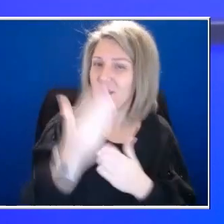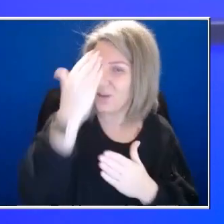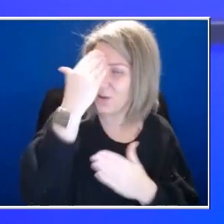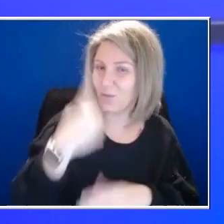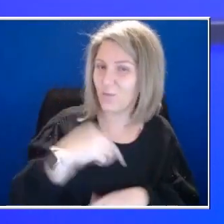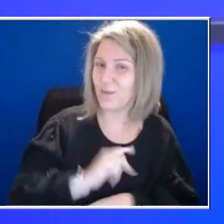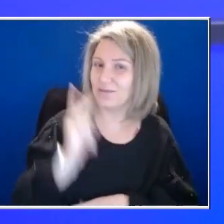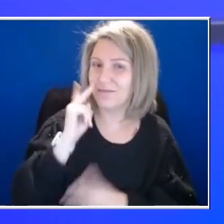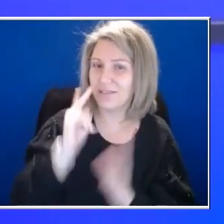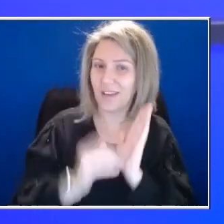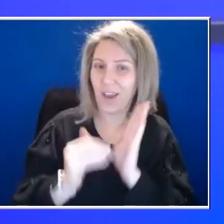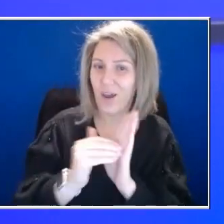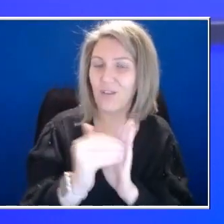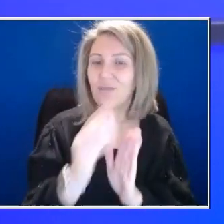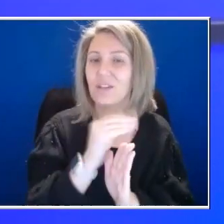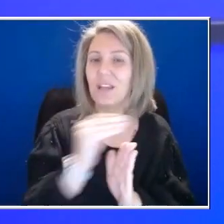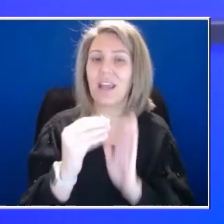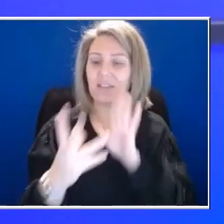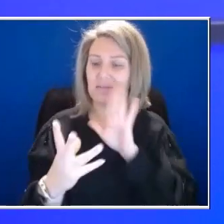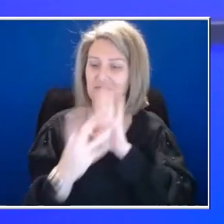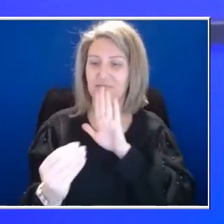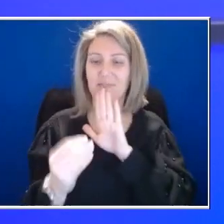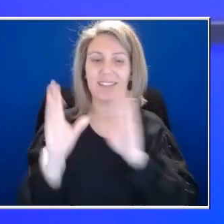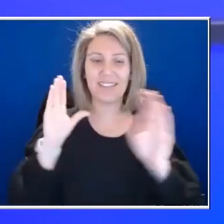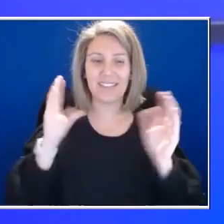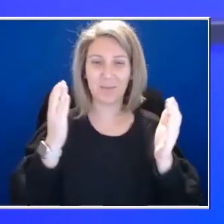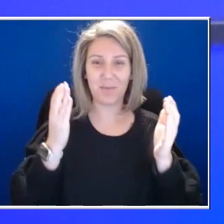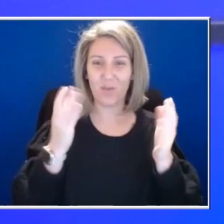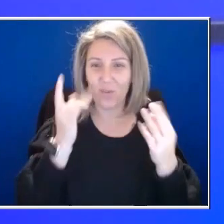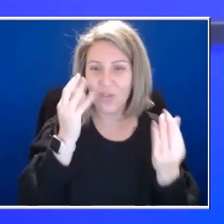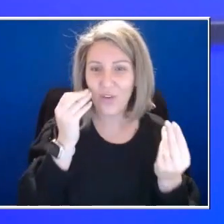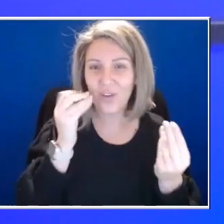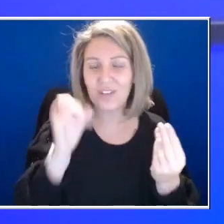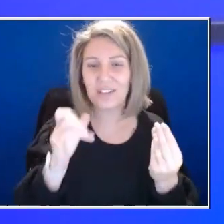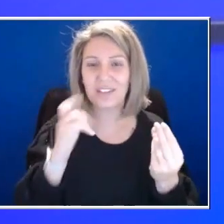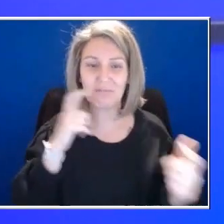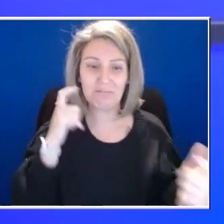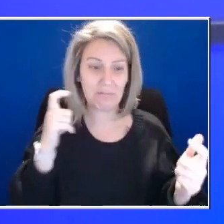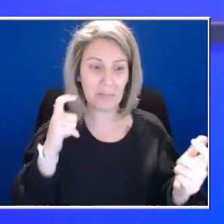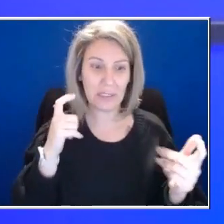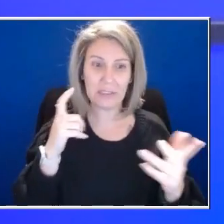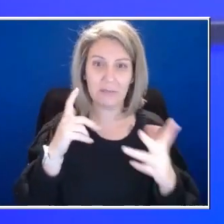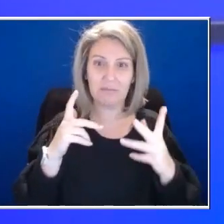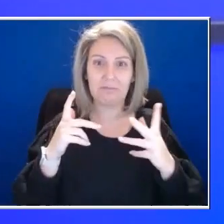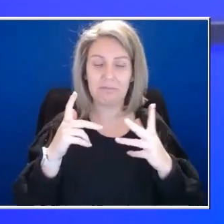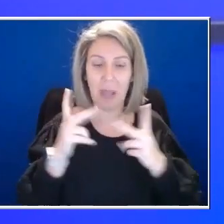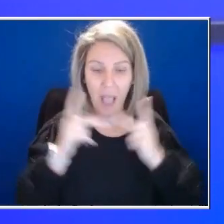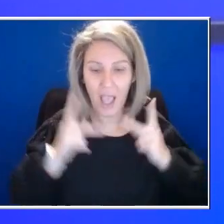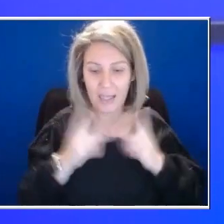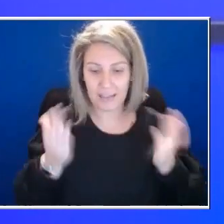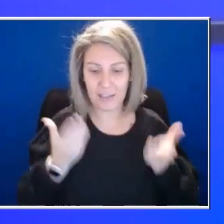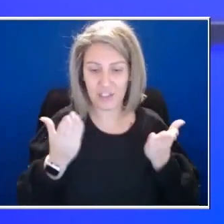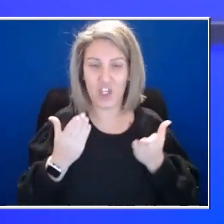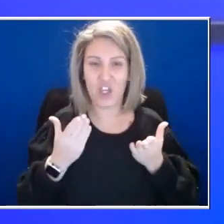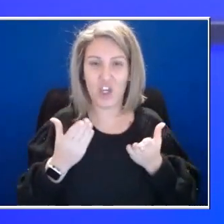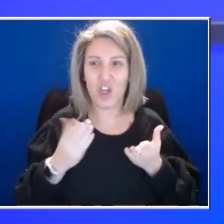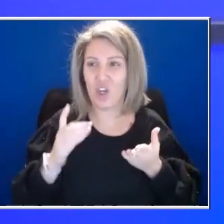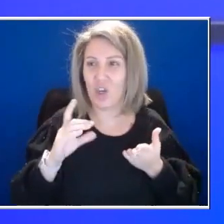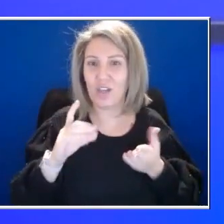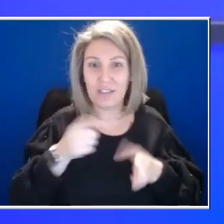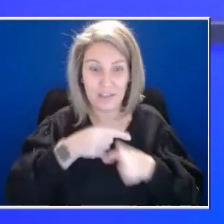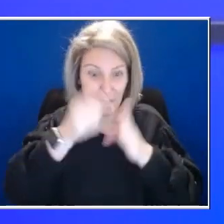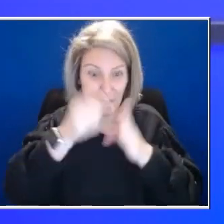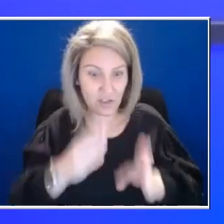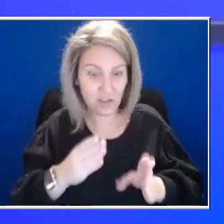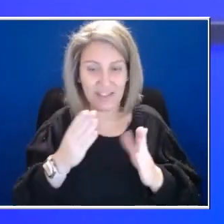And to echo some similar thoughts, this is a big center. We see it. We have a lot of subspecialists in these areas who run into these things a little more